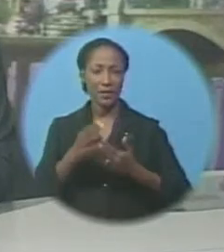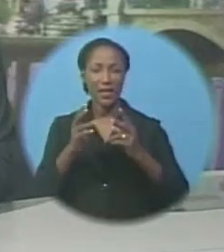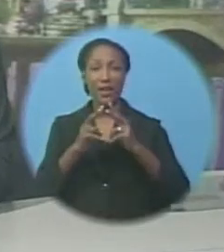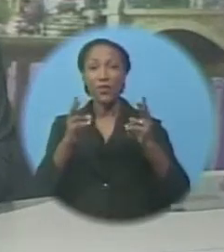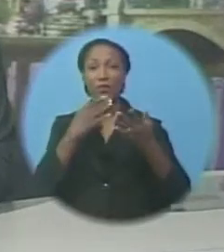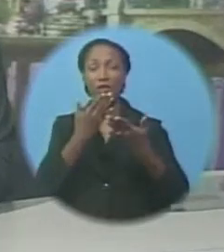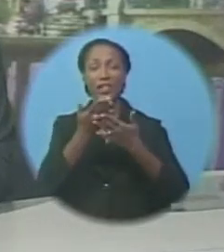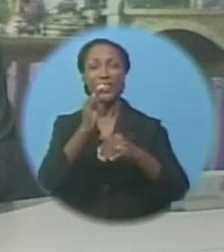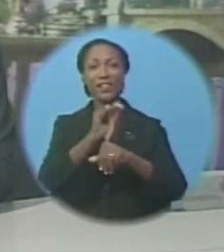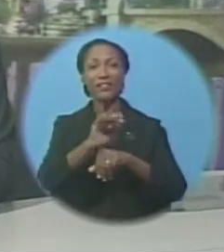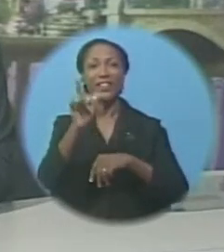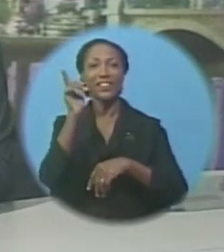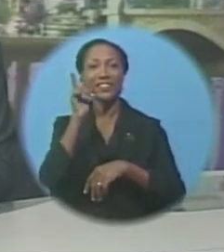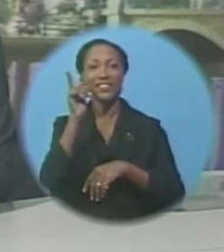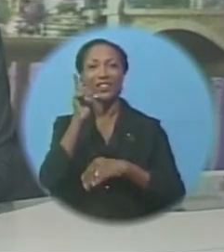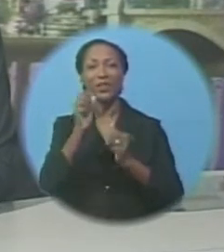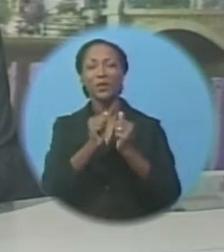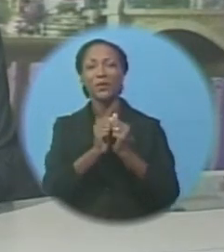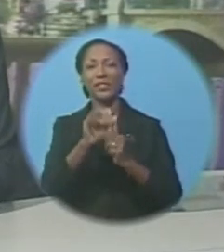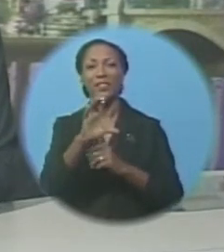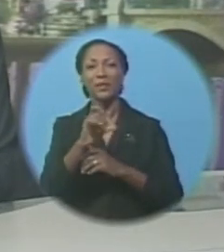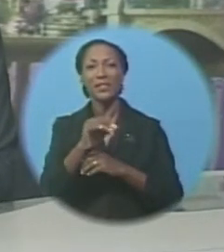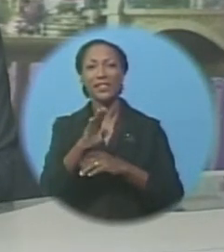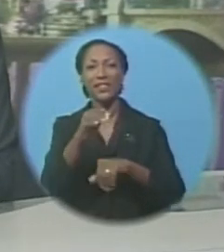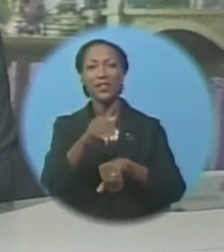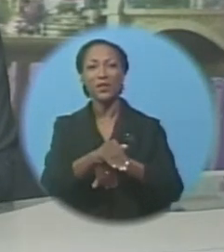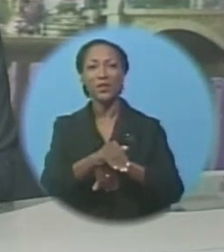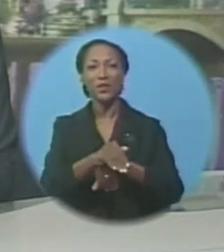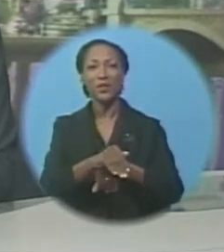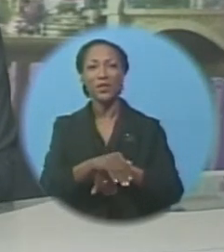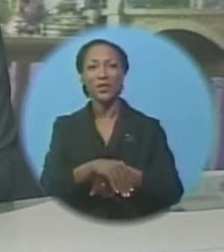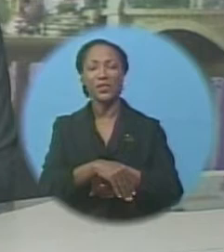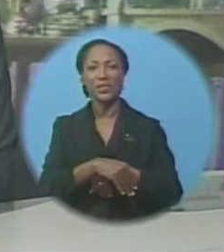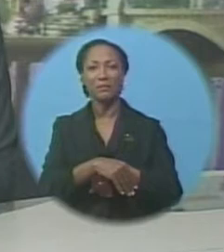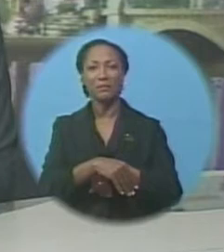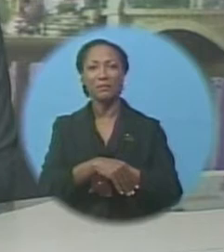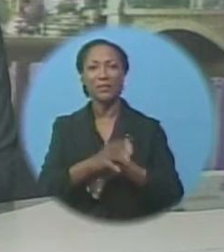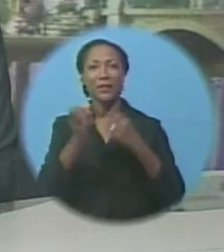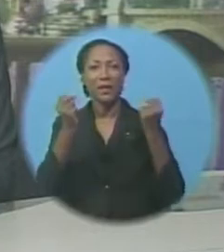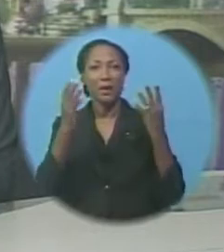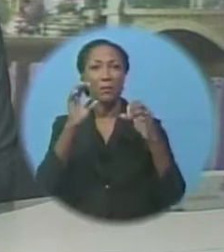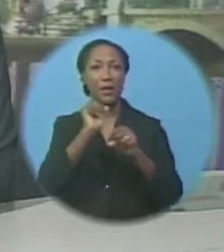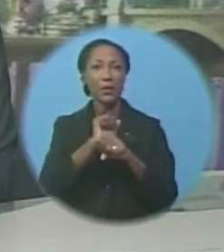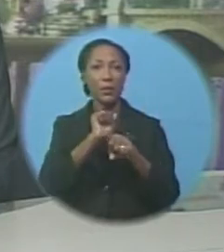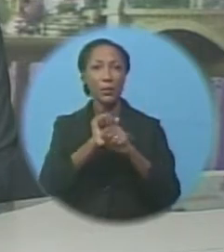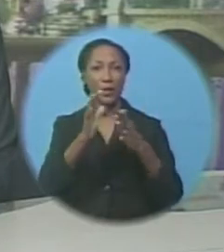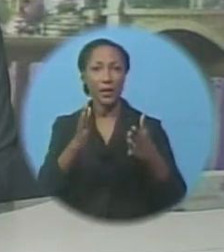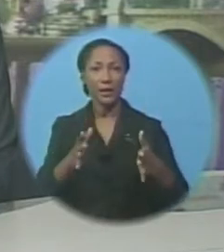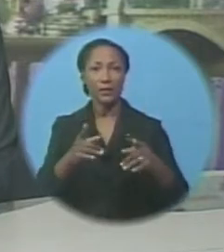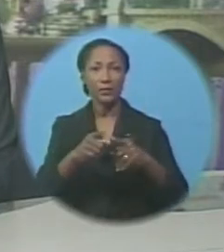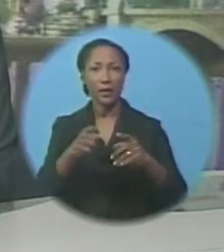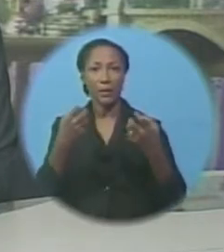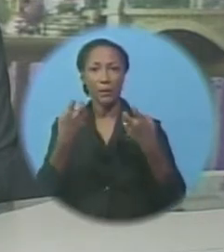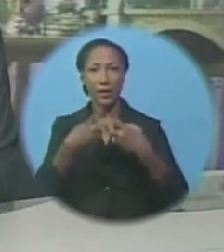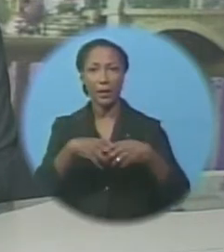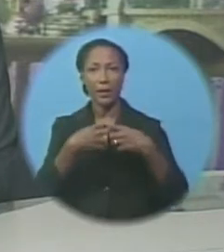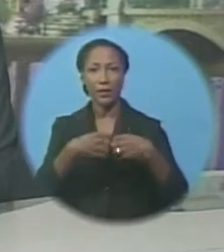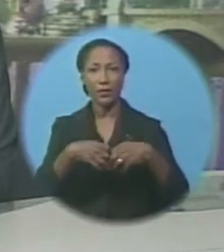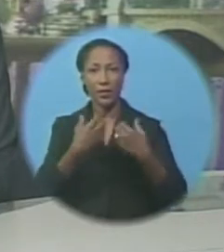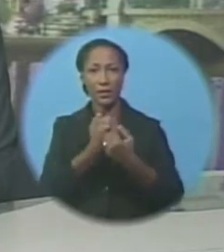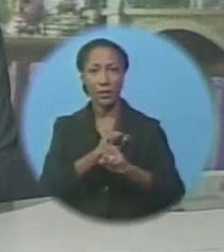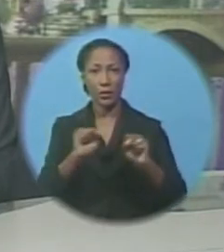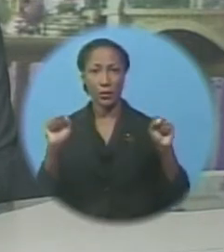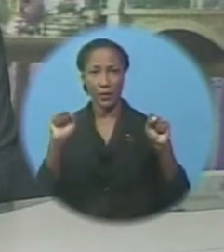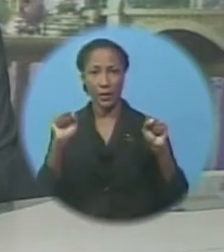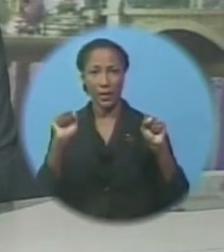A very good evening to you. I'm Lisa Lord with the CBC Evening News. And our top story, scores of workers from the engineering, security departments